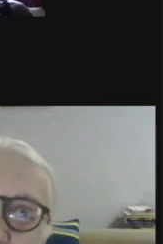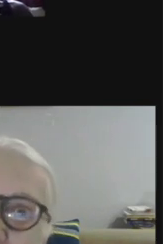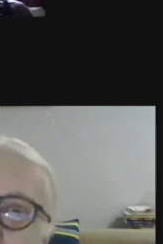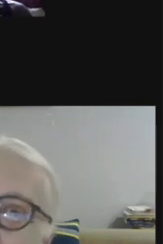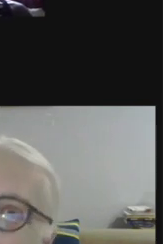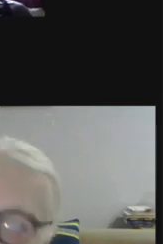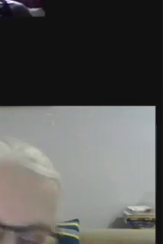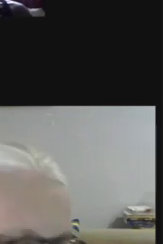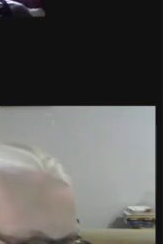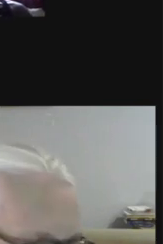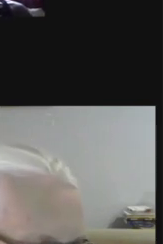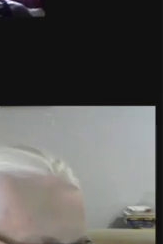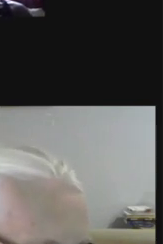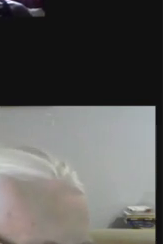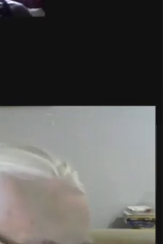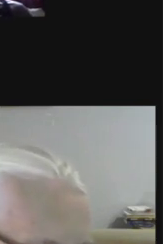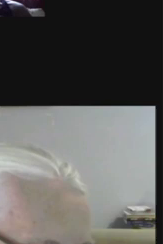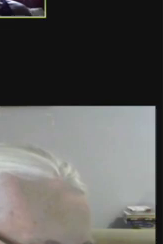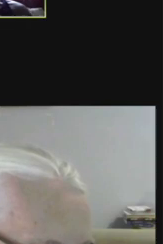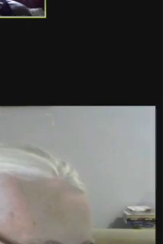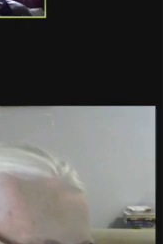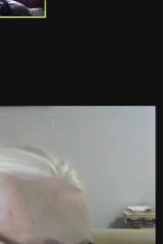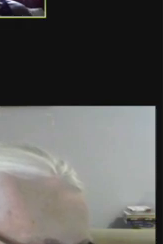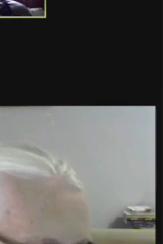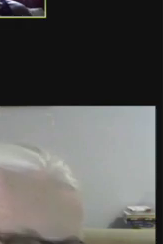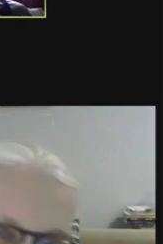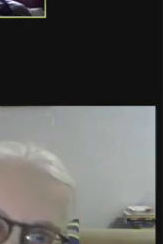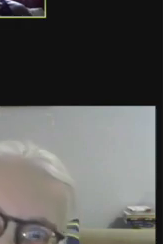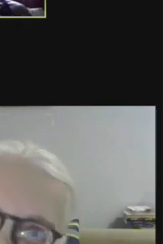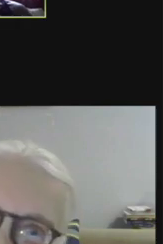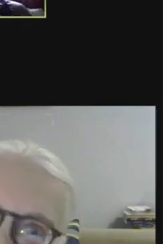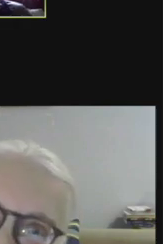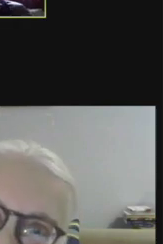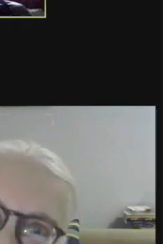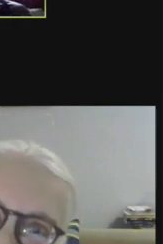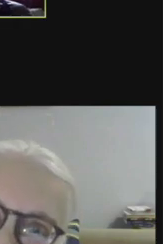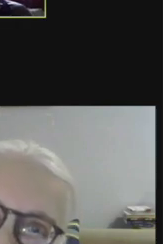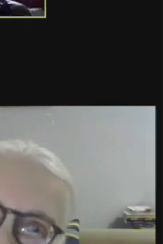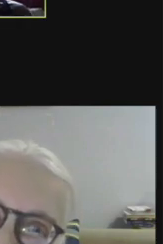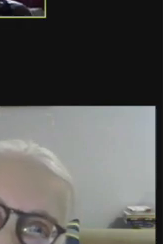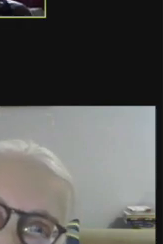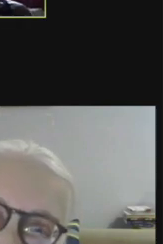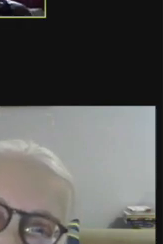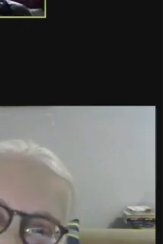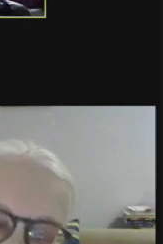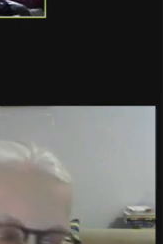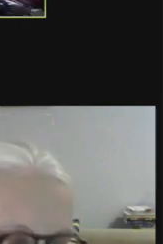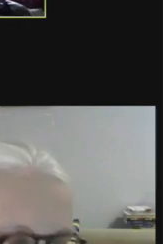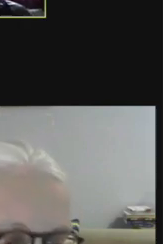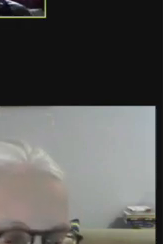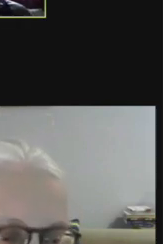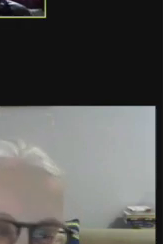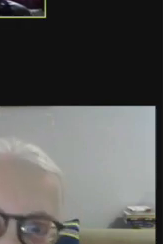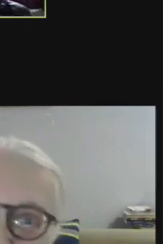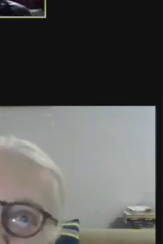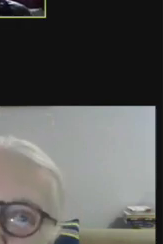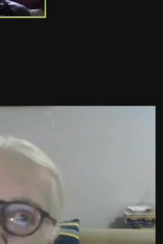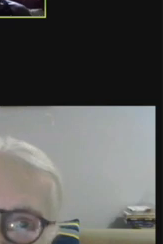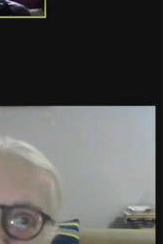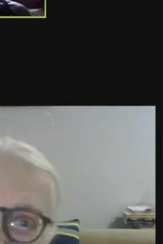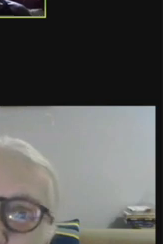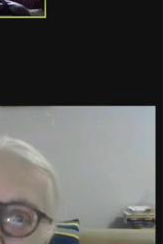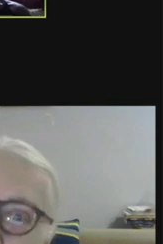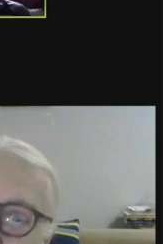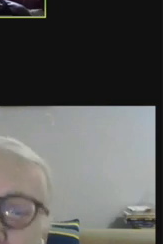nice town. Same thing. Great food. Yeah, Susie knows I love pizza. I've been to Chicago now. Chicago pizza is amazing. The deep